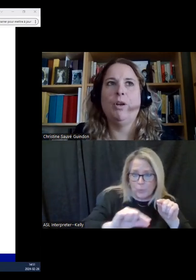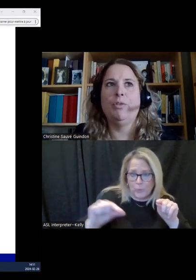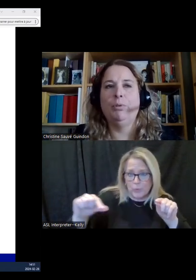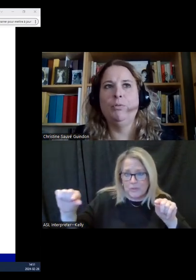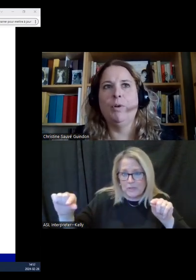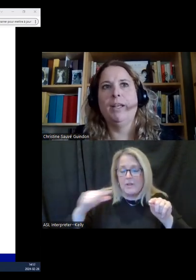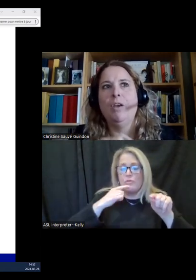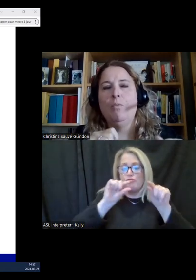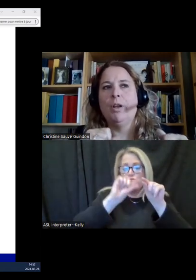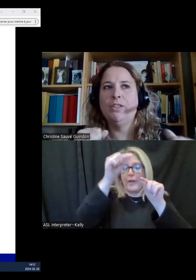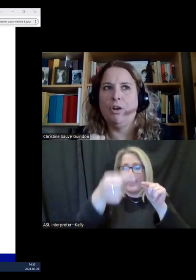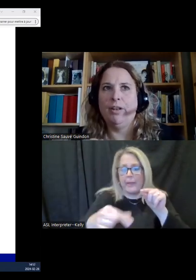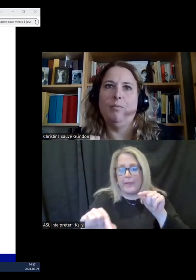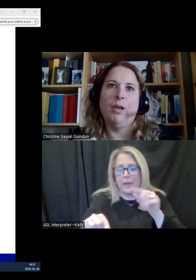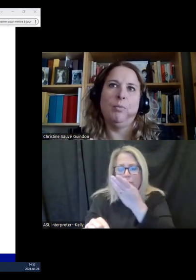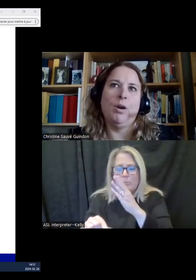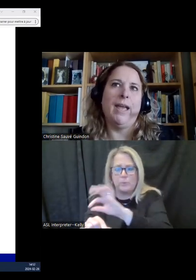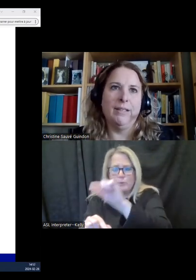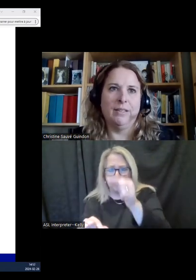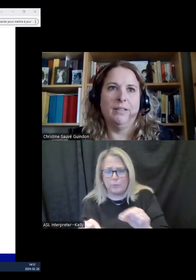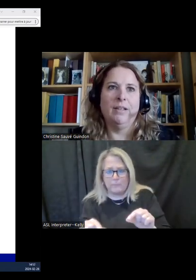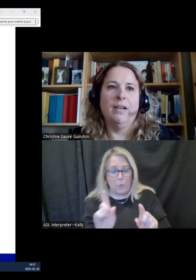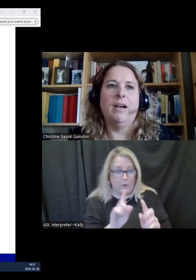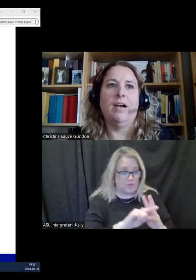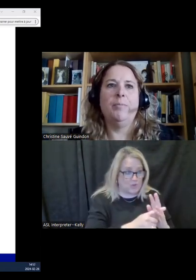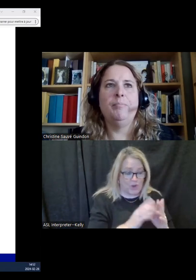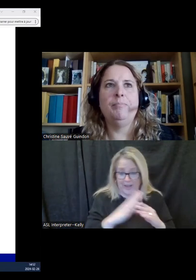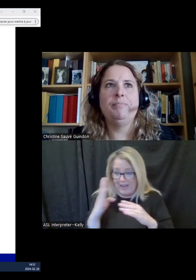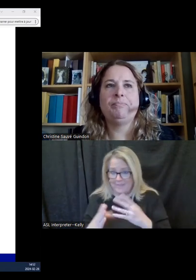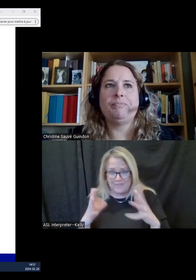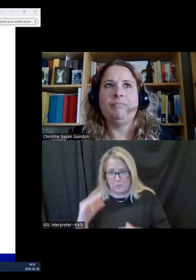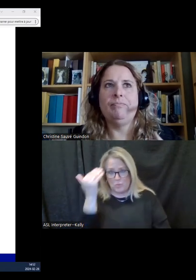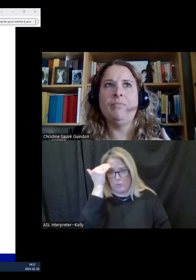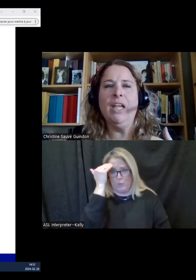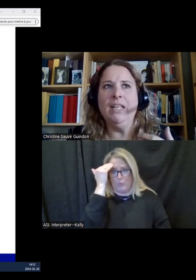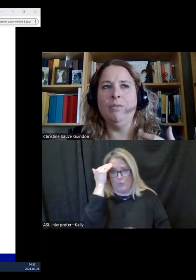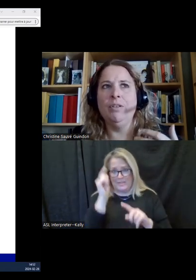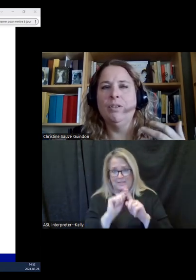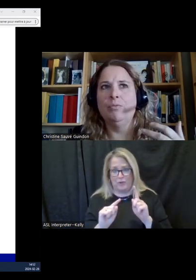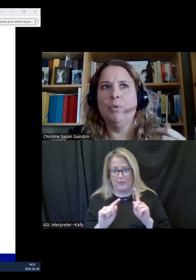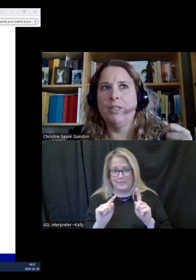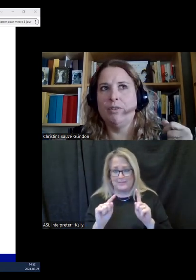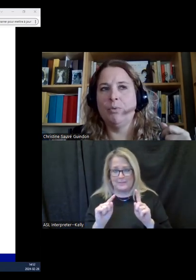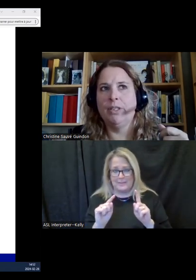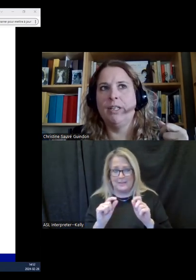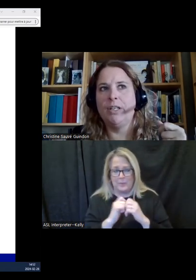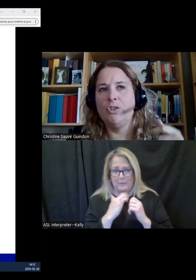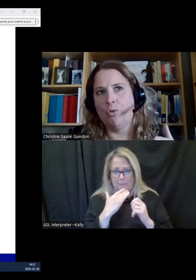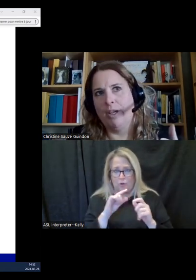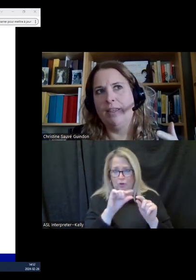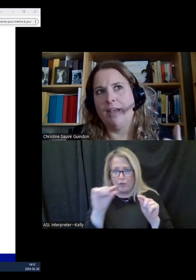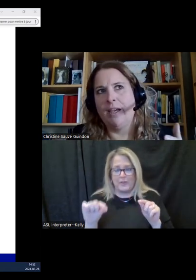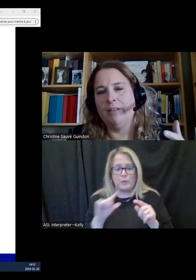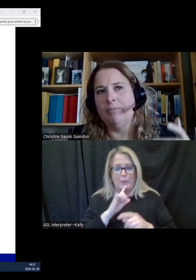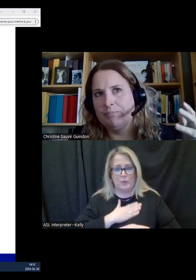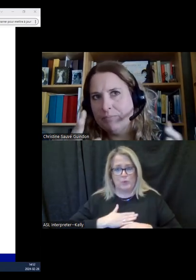red one or the blue one, where it started and where it ended. and he was really